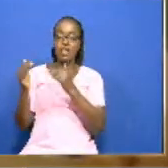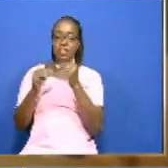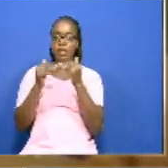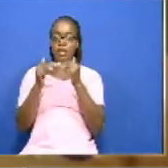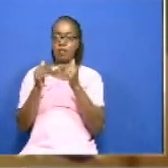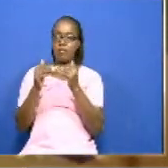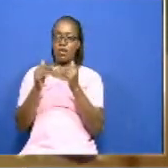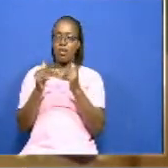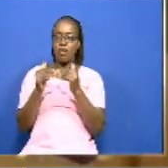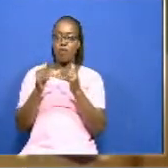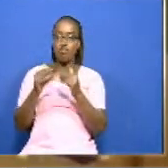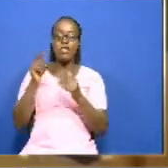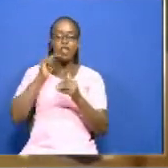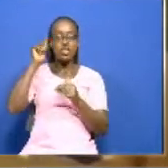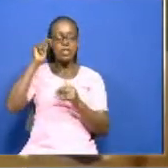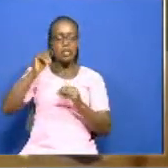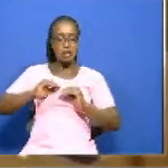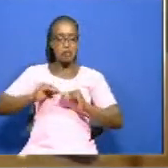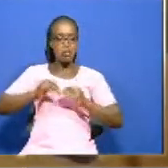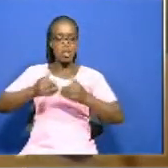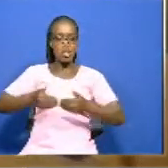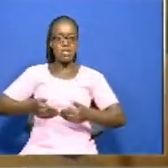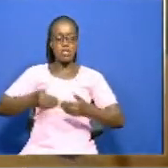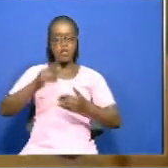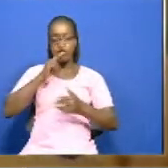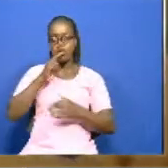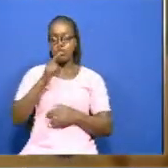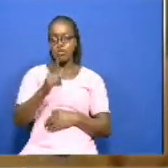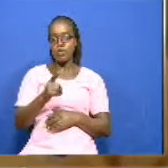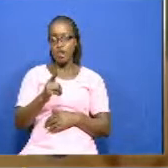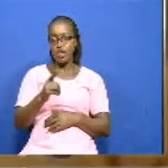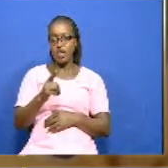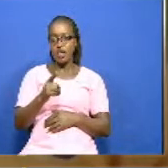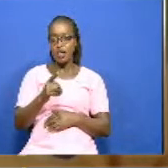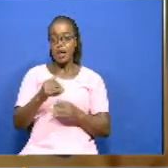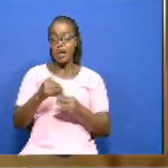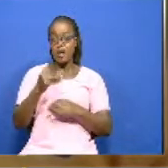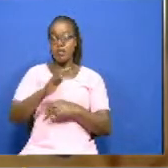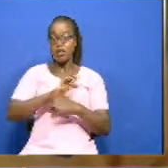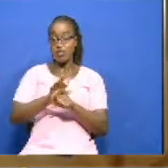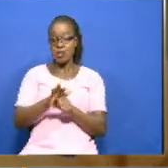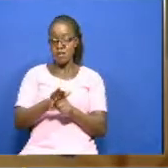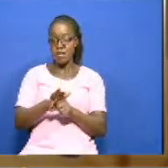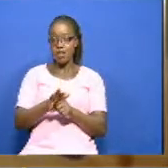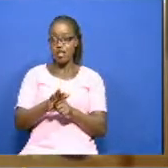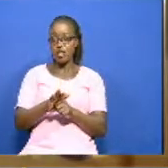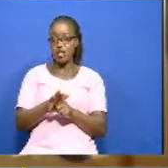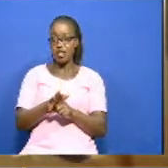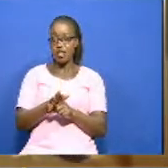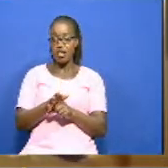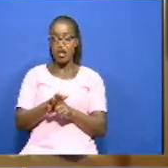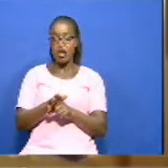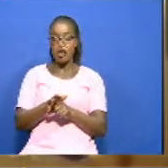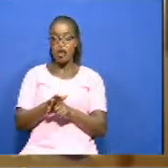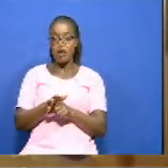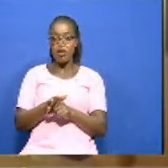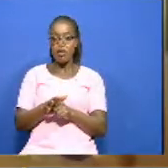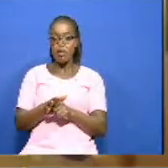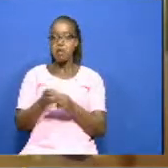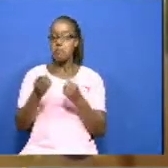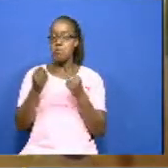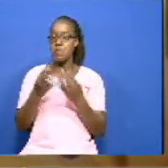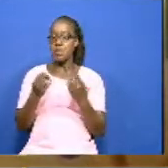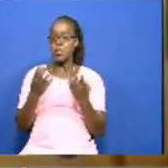teenage pregnancies. For sure, after the COVID-19, quite a good percentage,